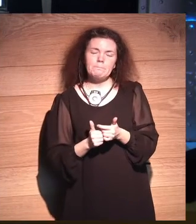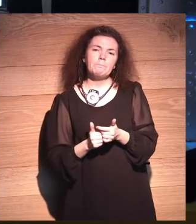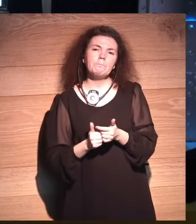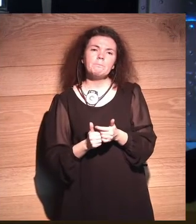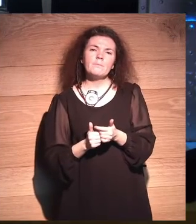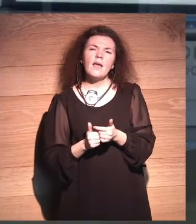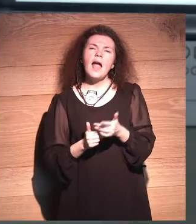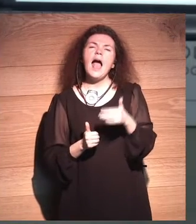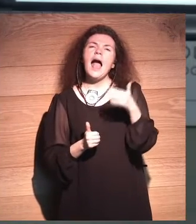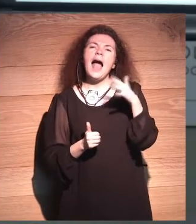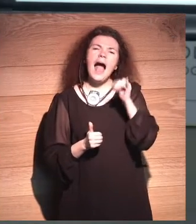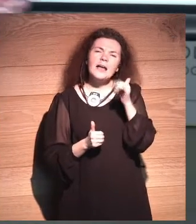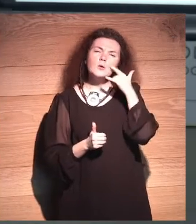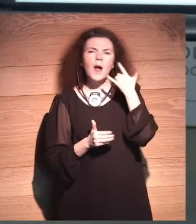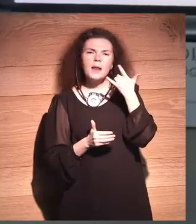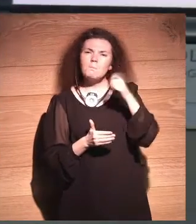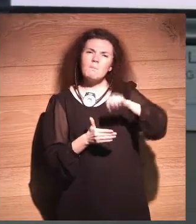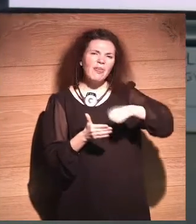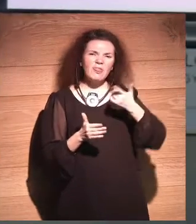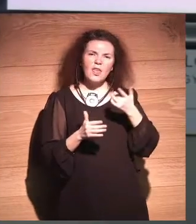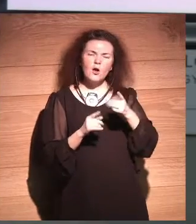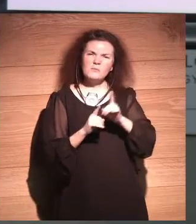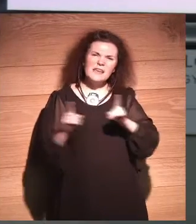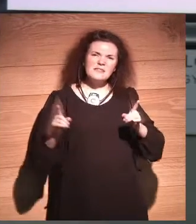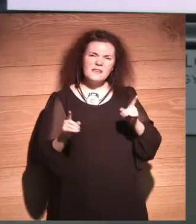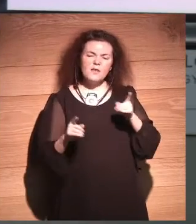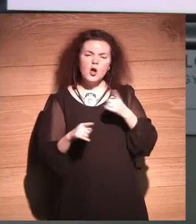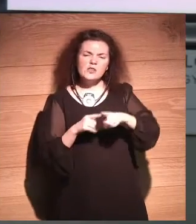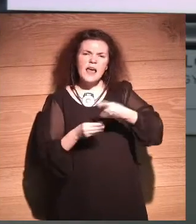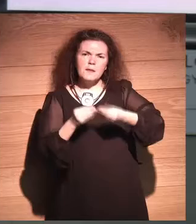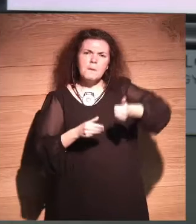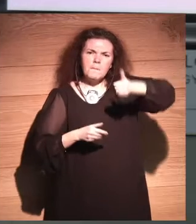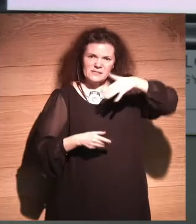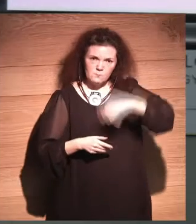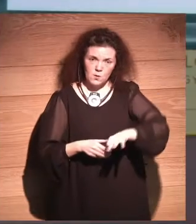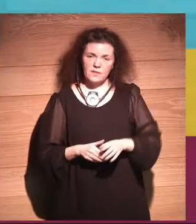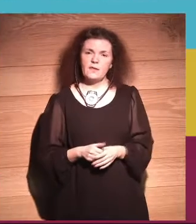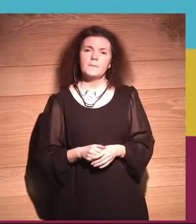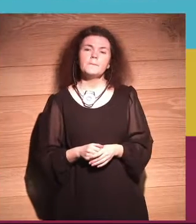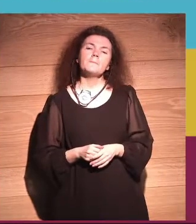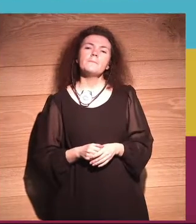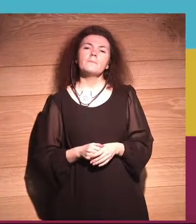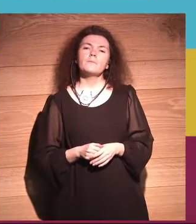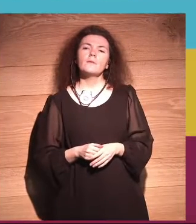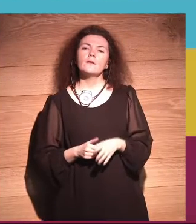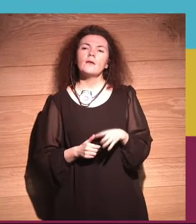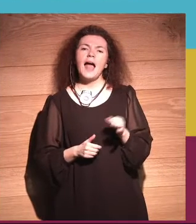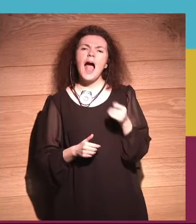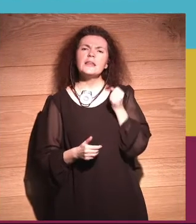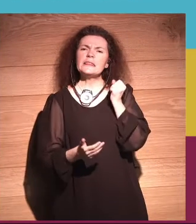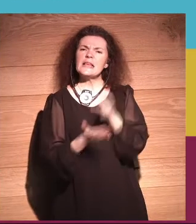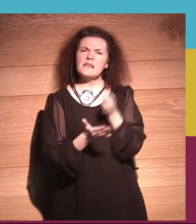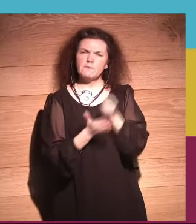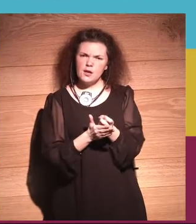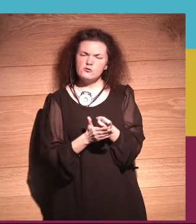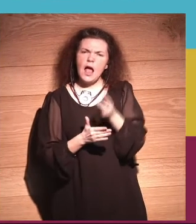we can do, whether on this side of the pond or the other side. We have tremendous challenges that we're facing. For